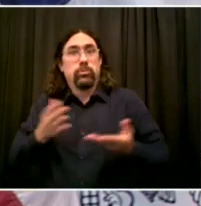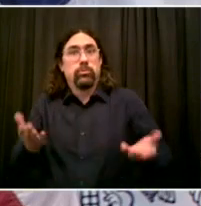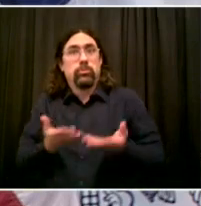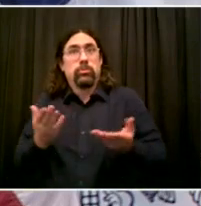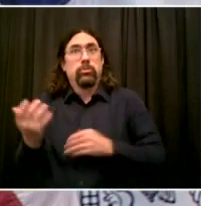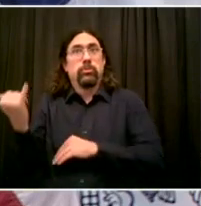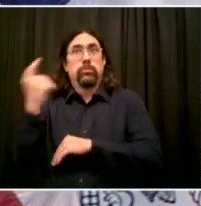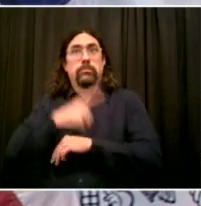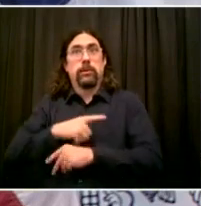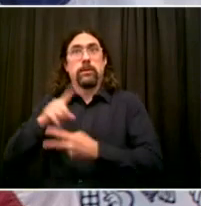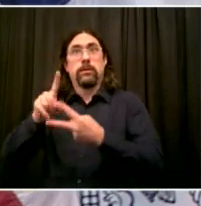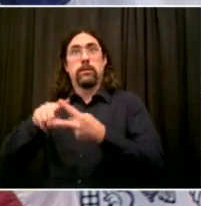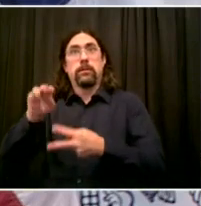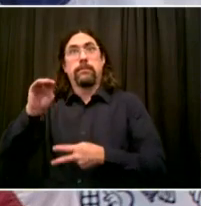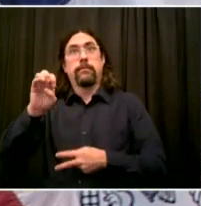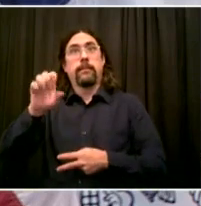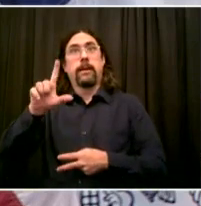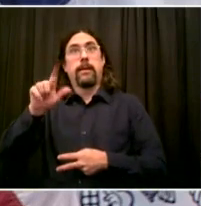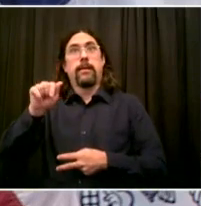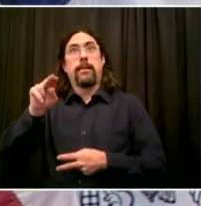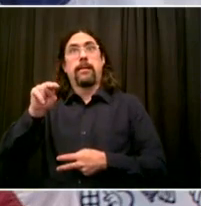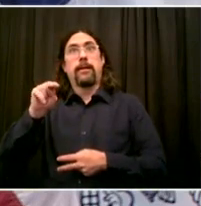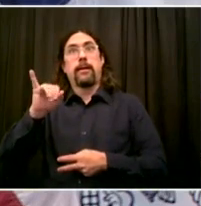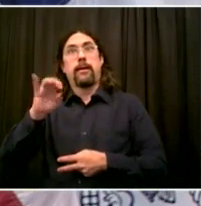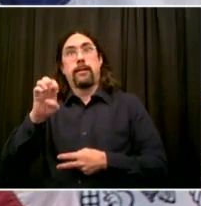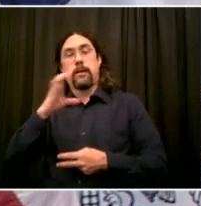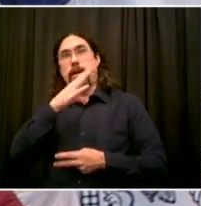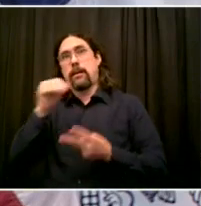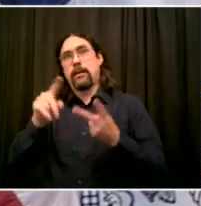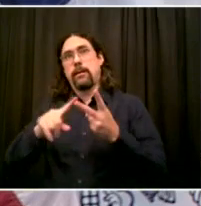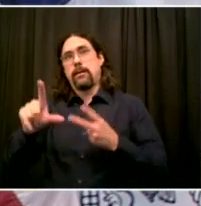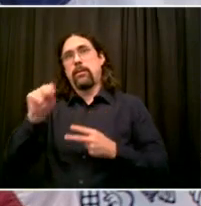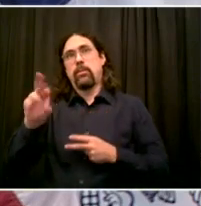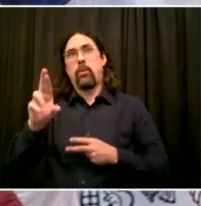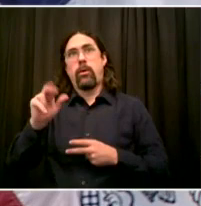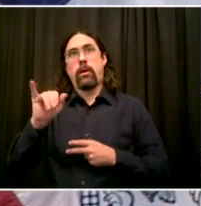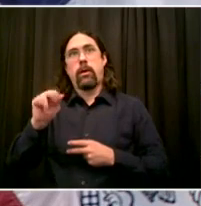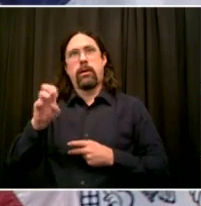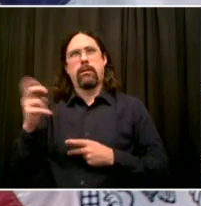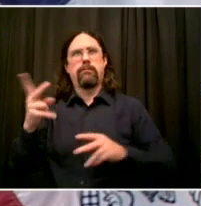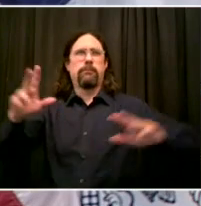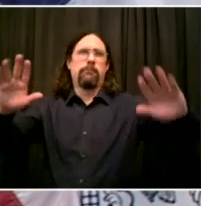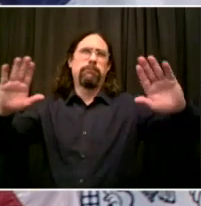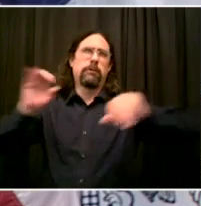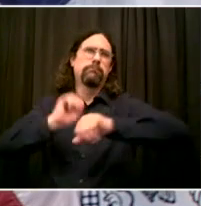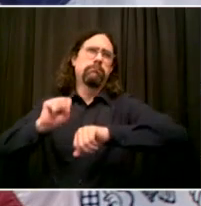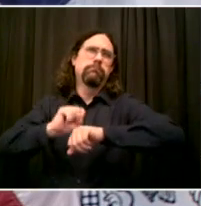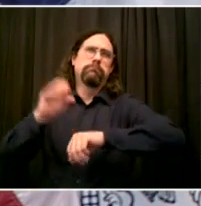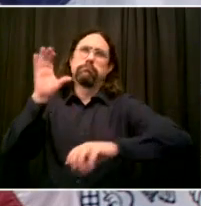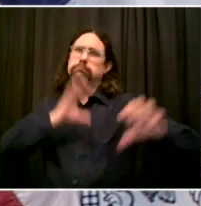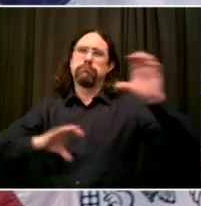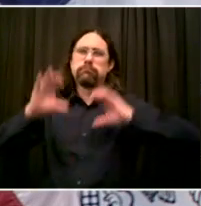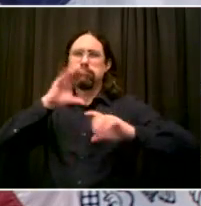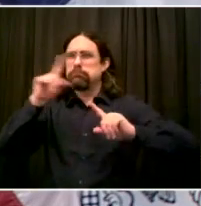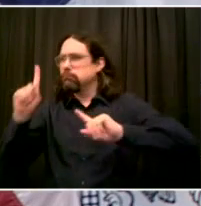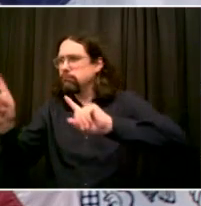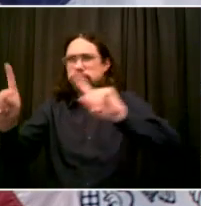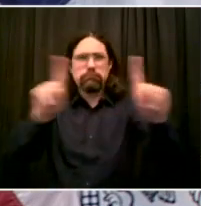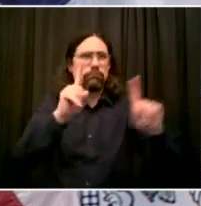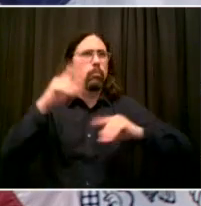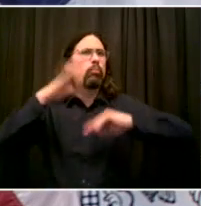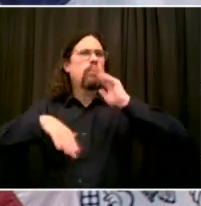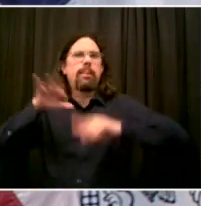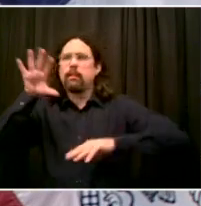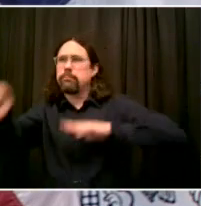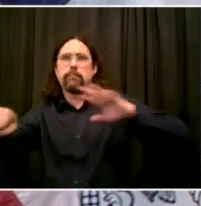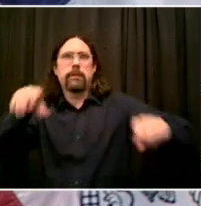of finding space and converting space rapidly. So this is the dream team. If these two are on the job, I have tremendous confidence it will